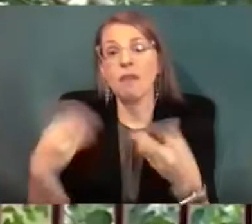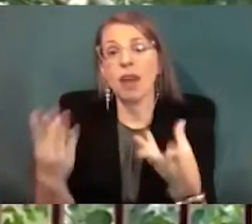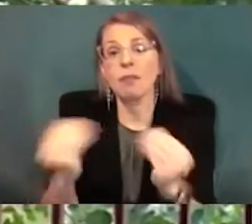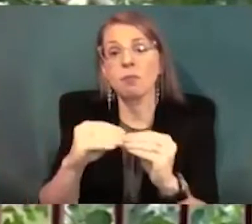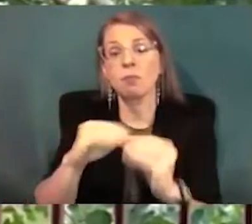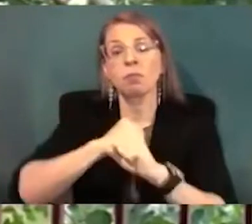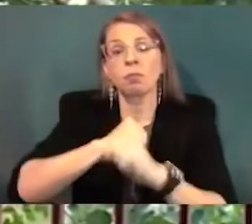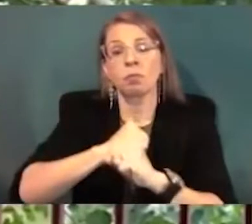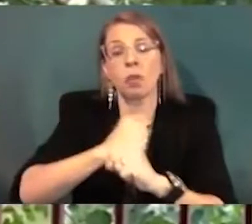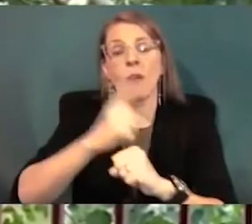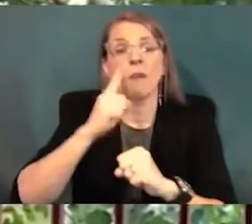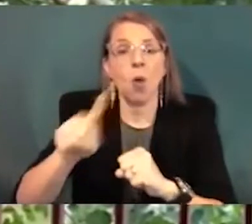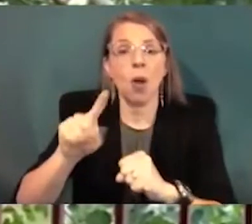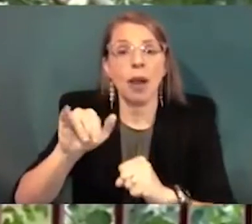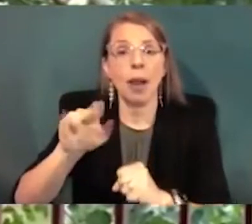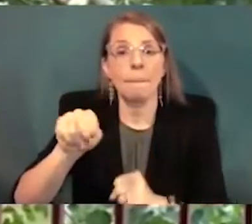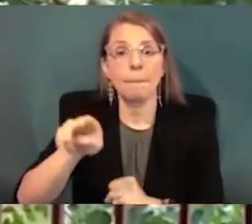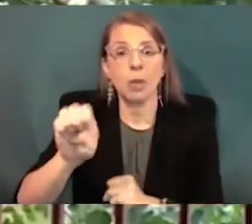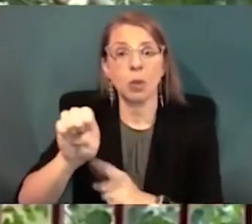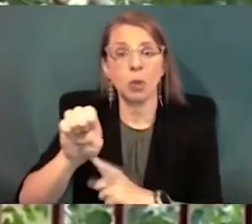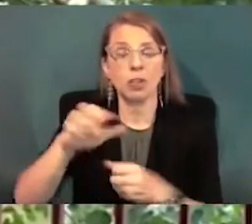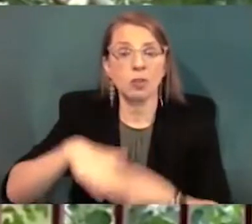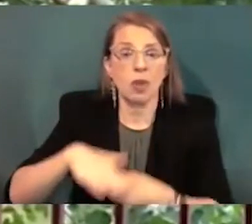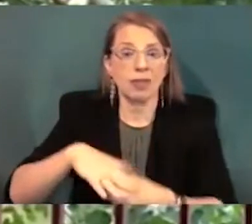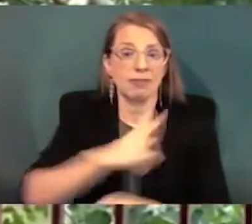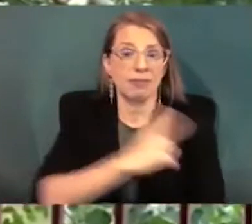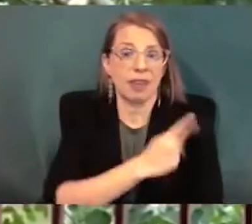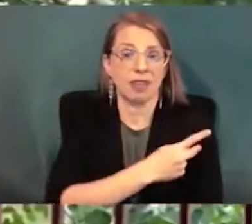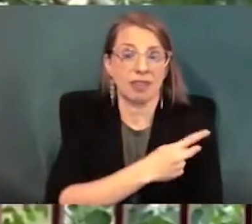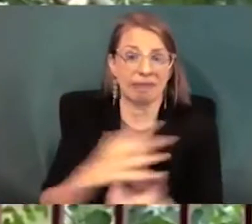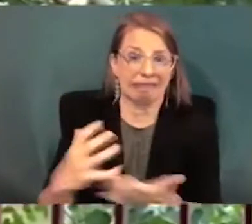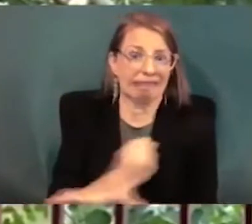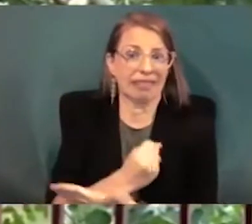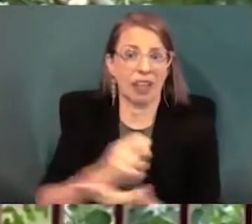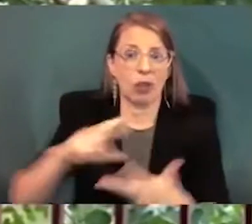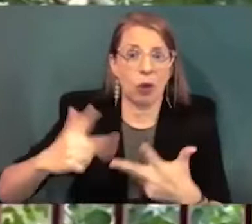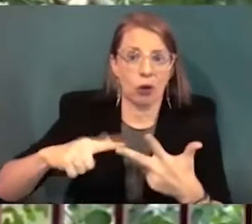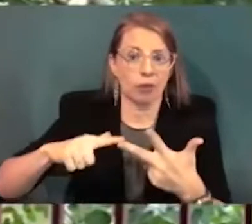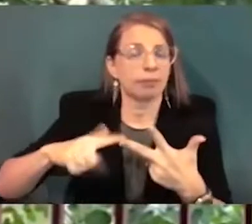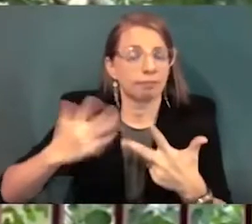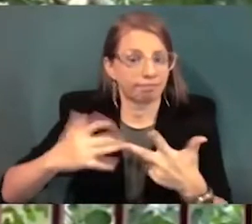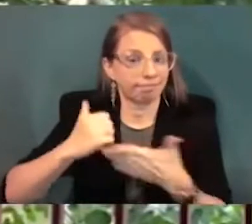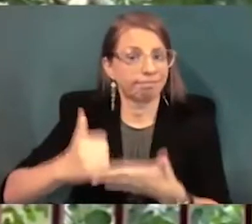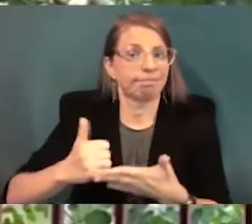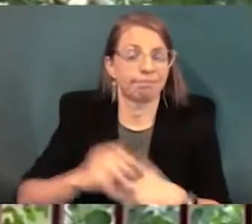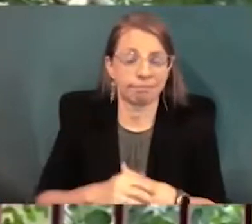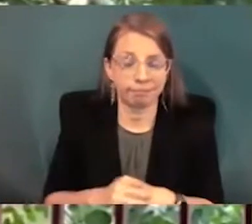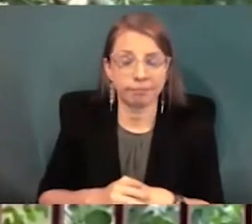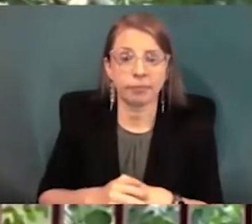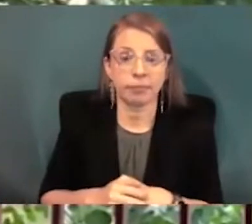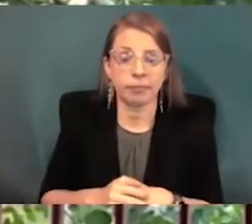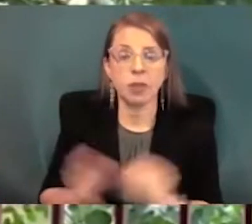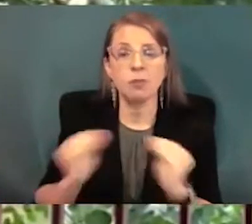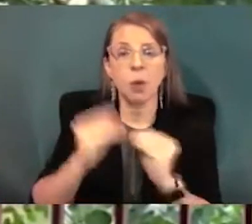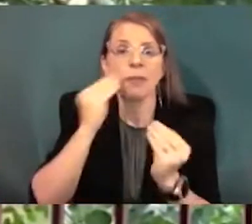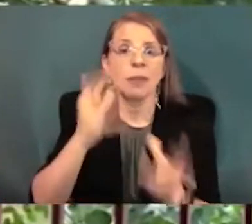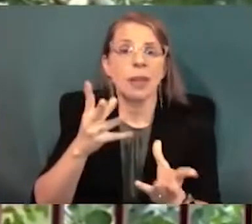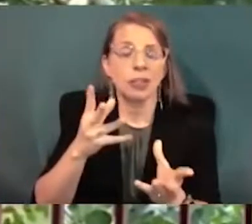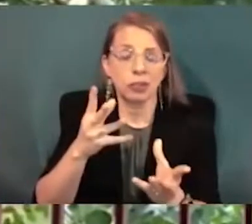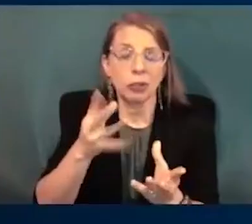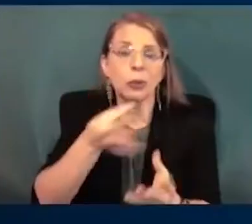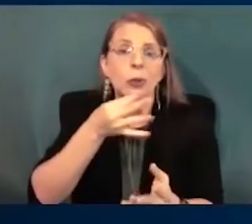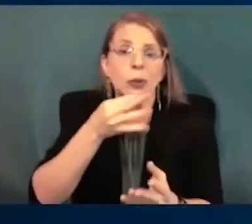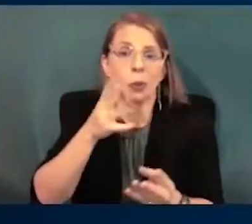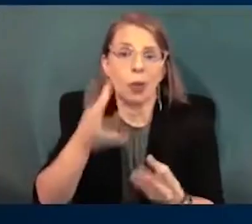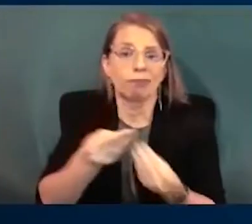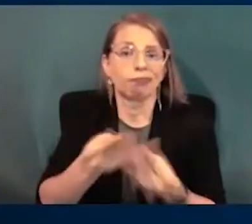those immunosuppressed patients with giving that third vaccine dose. And I'm sure there will be more guidance coming out fairly quickly now based on this